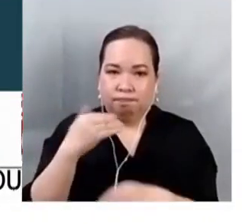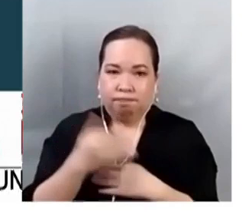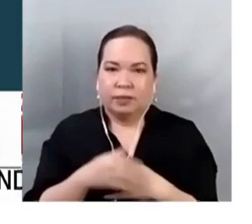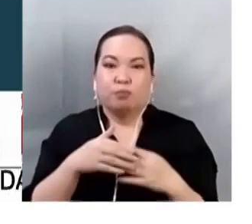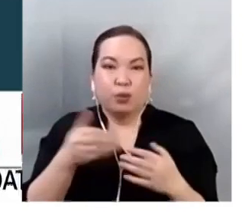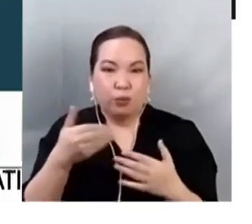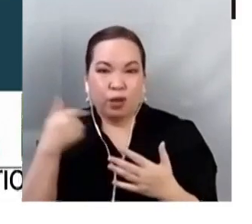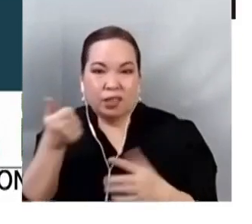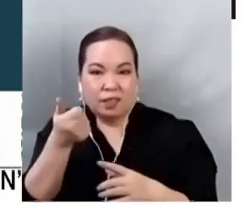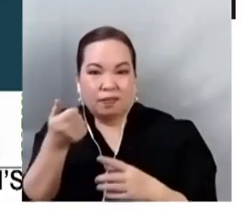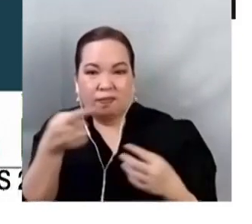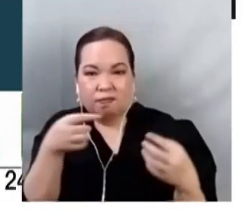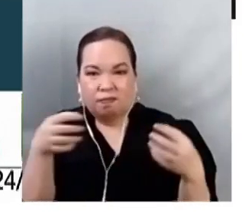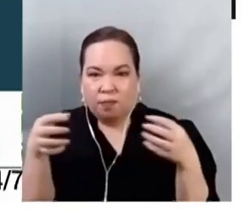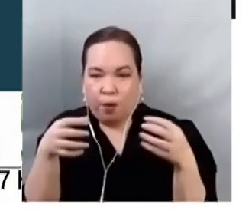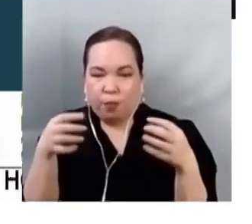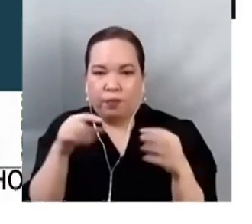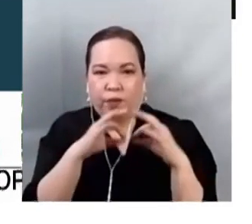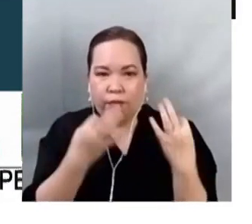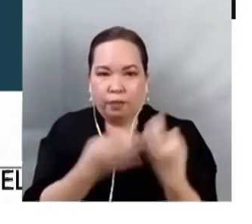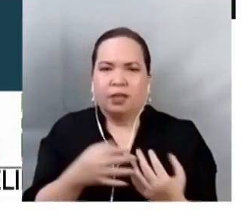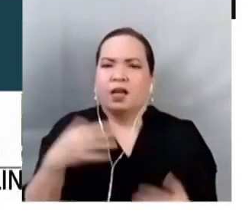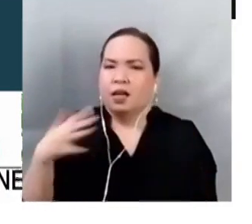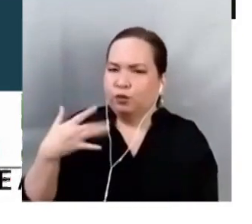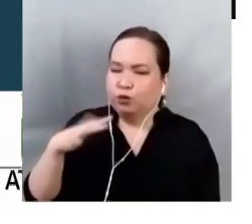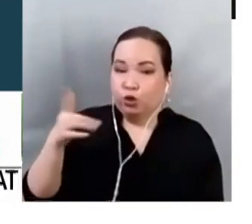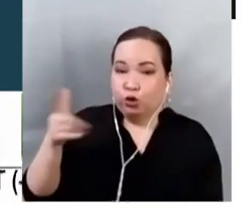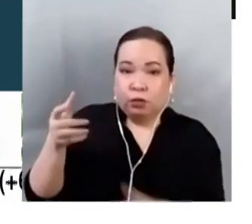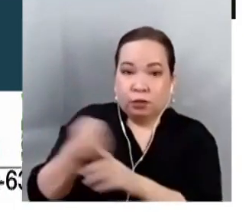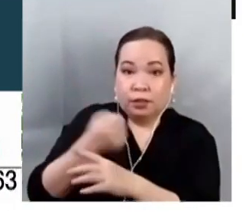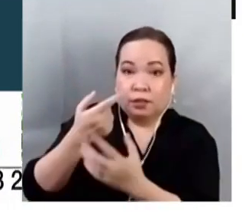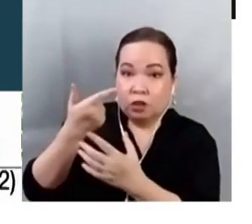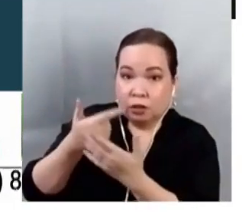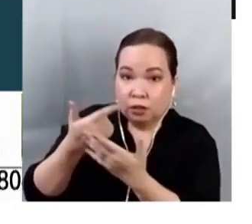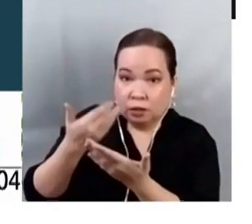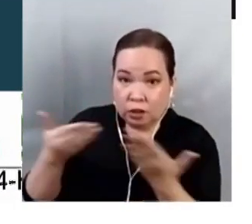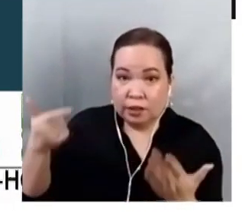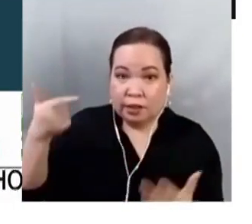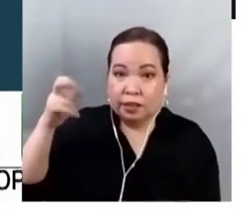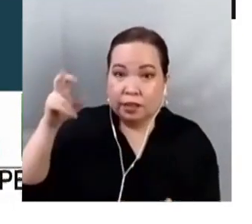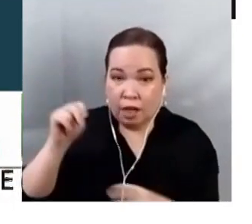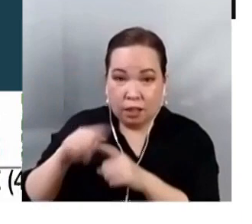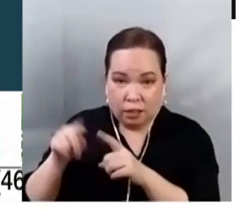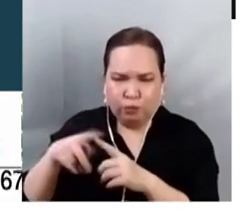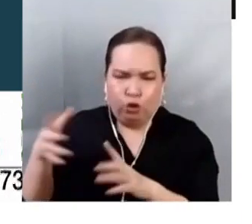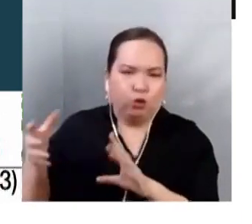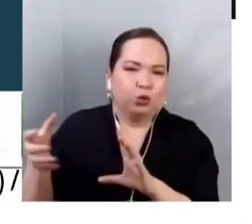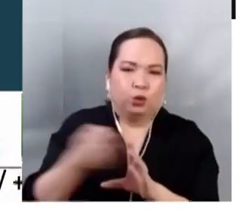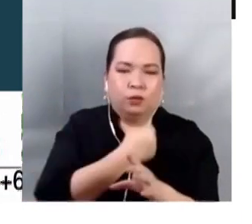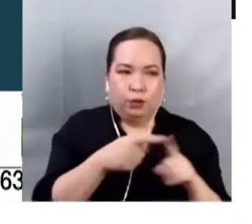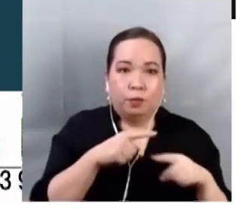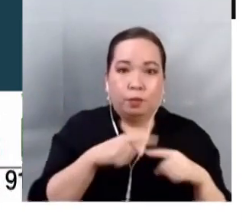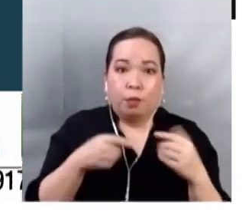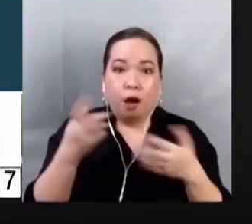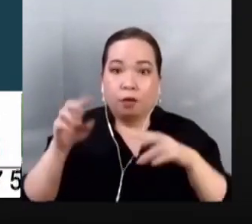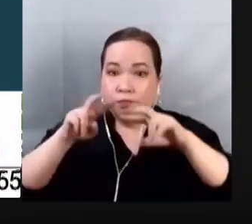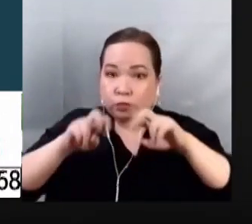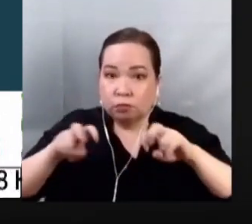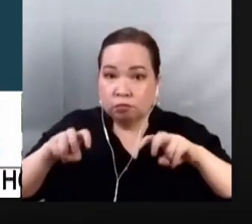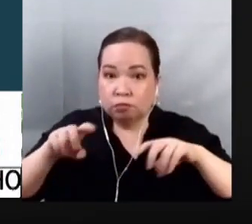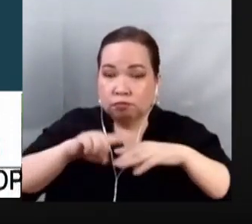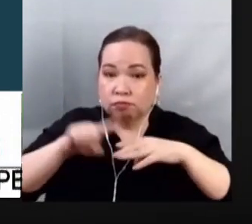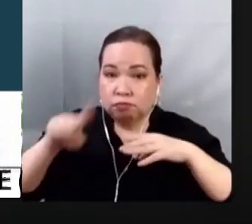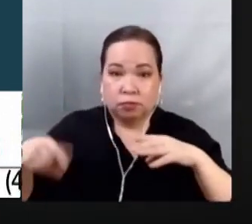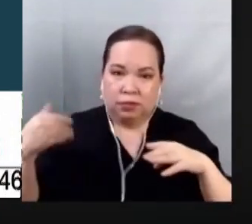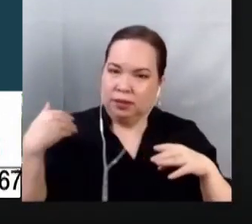The firearms and buds, na-confiscate na natin yan. But the result of investigation right now, hindi pa siya tanggal sa serbisyo. Meron tayong